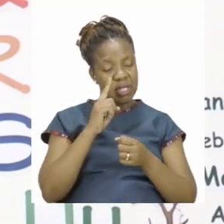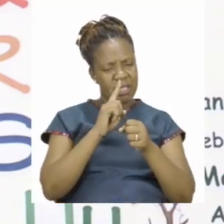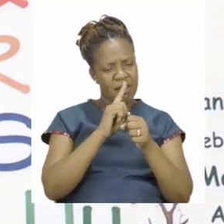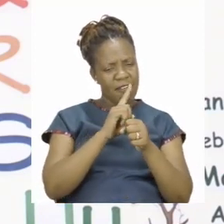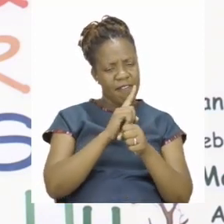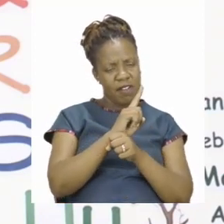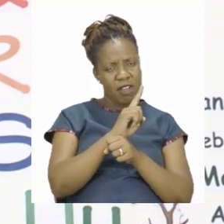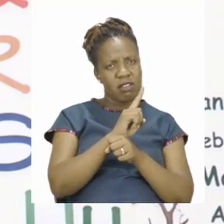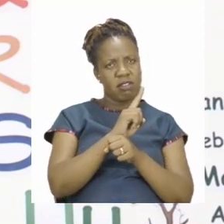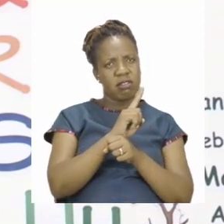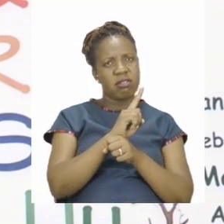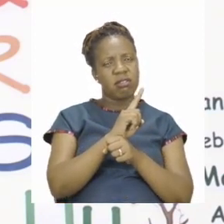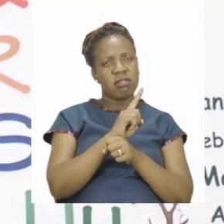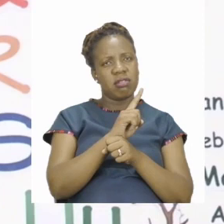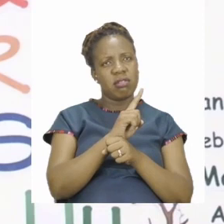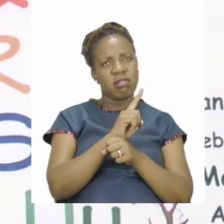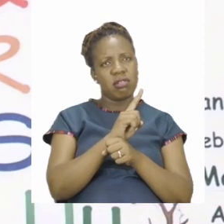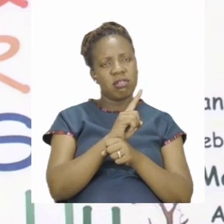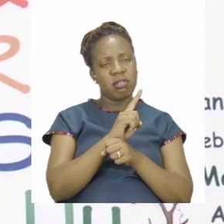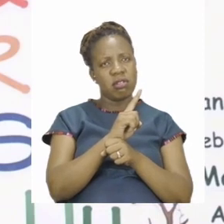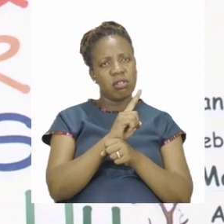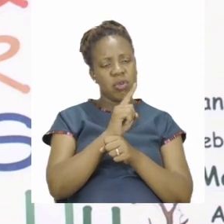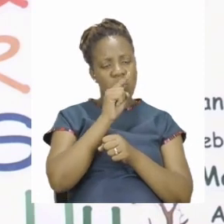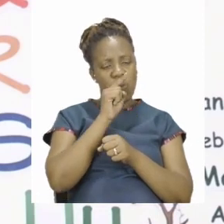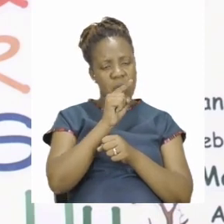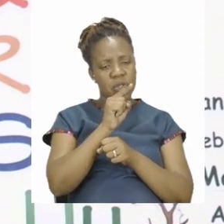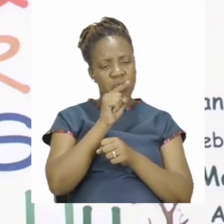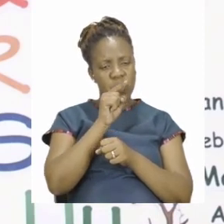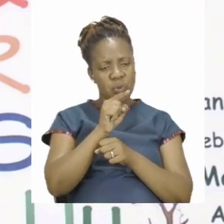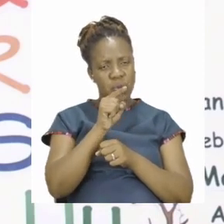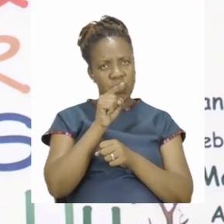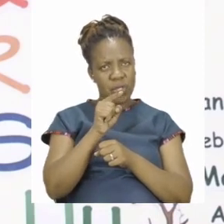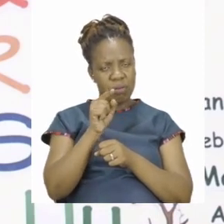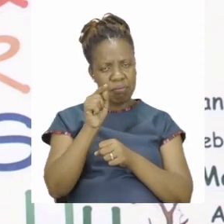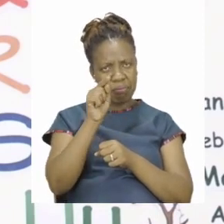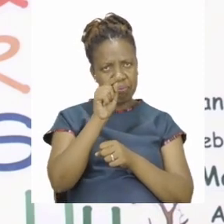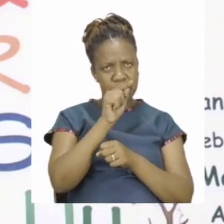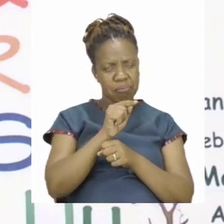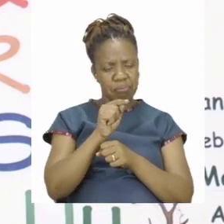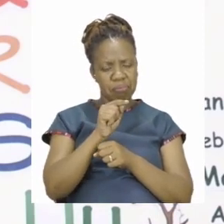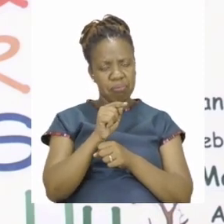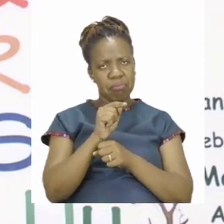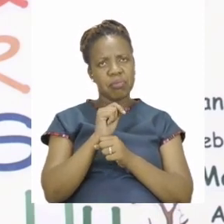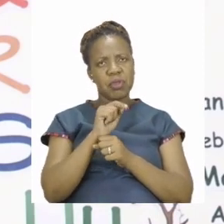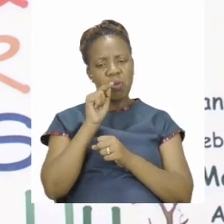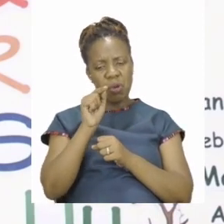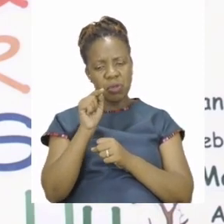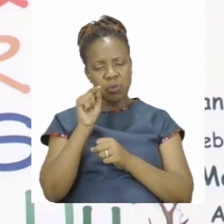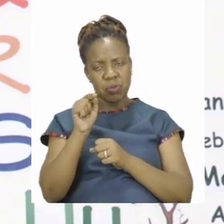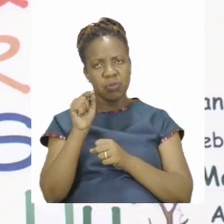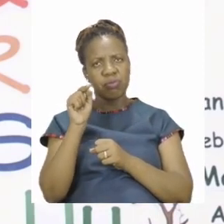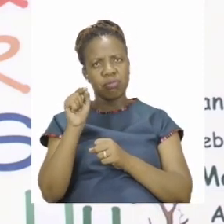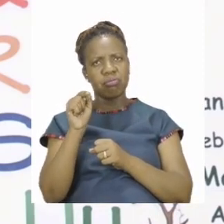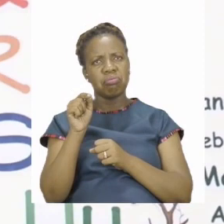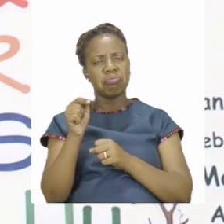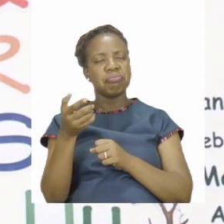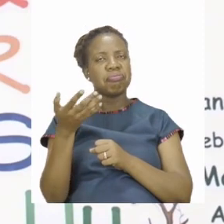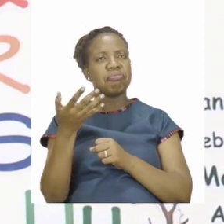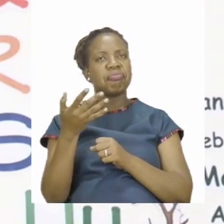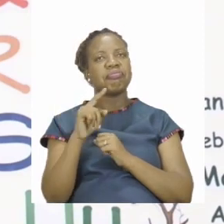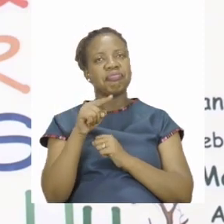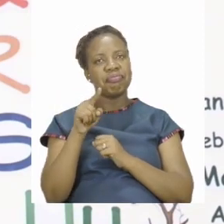together. Then we count again. Remember, we need 3. 1, 2,